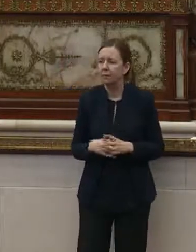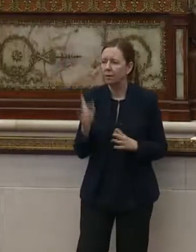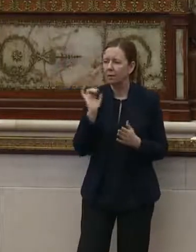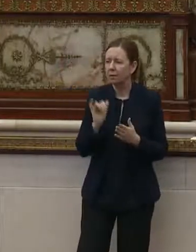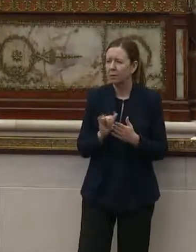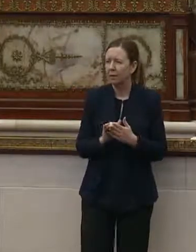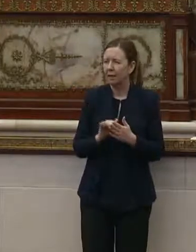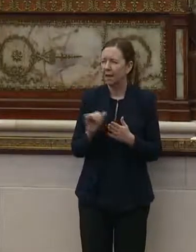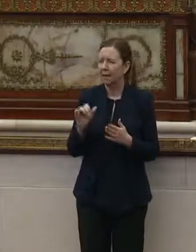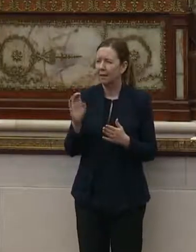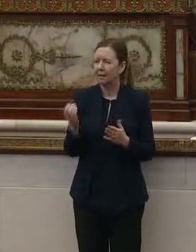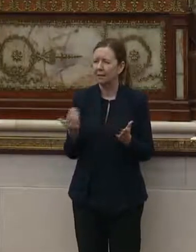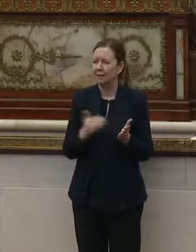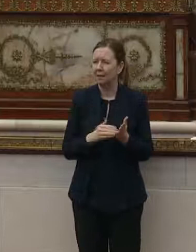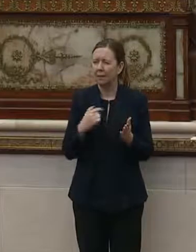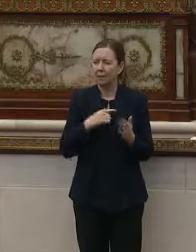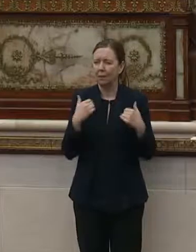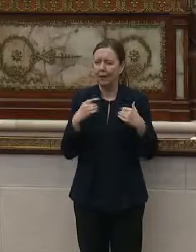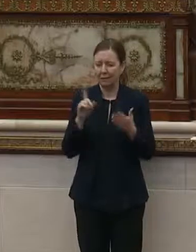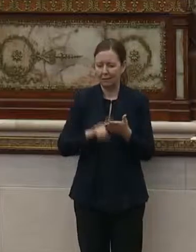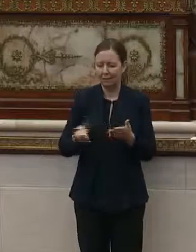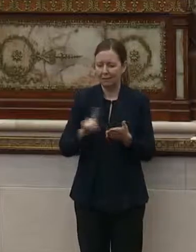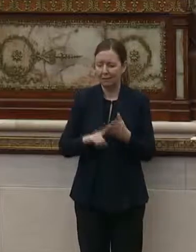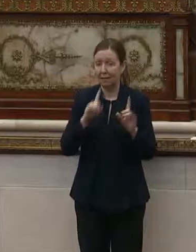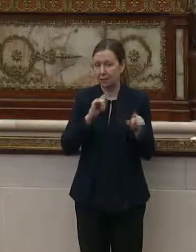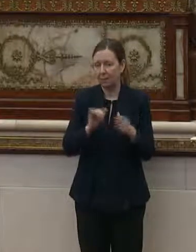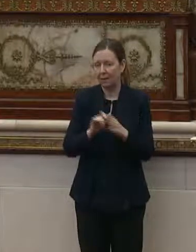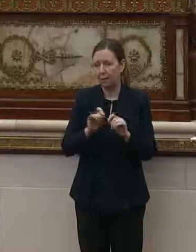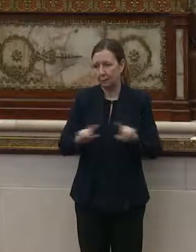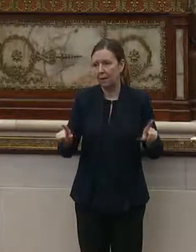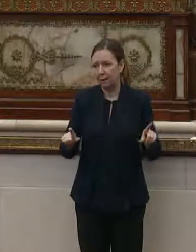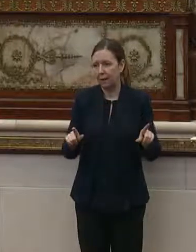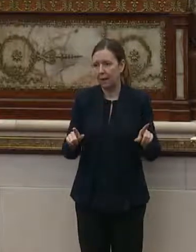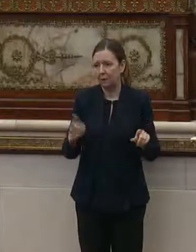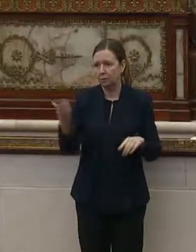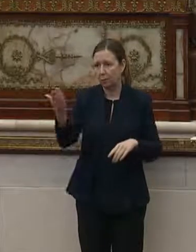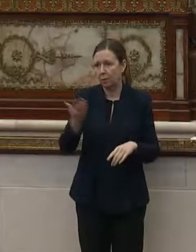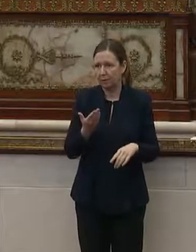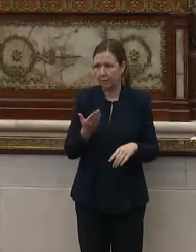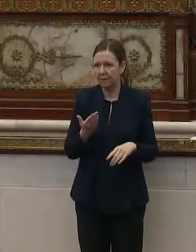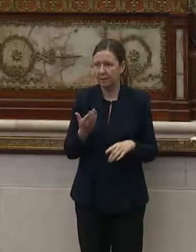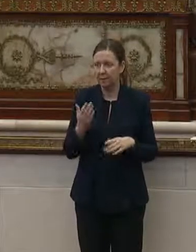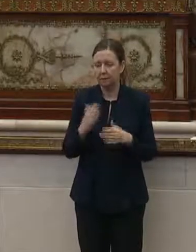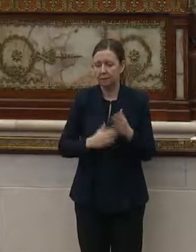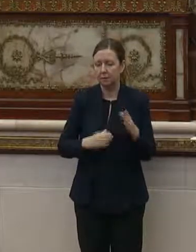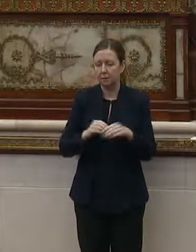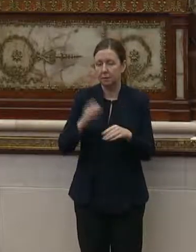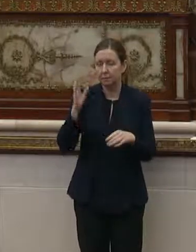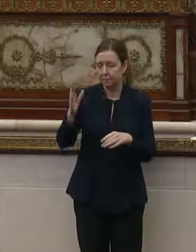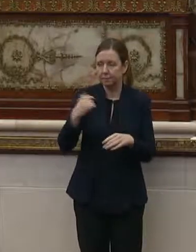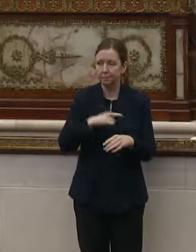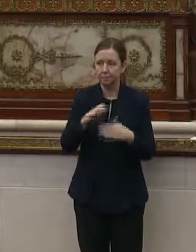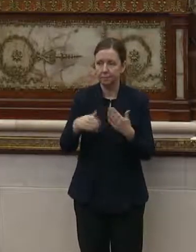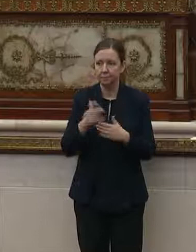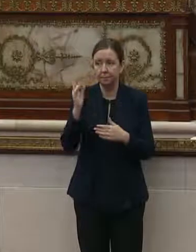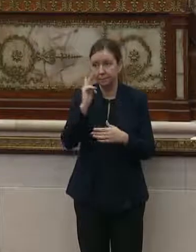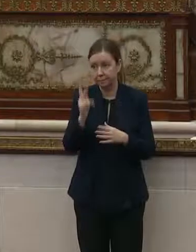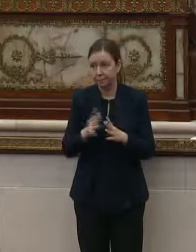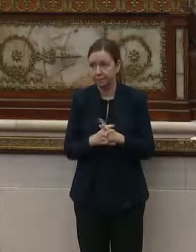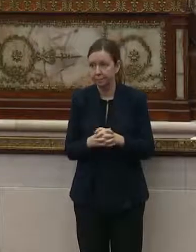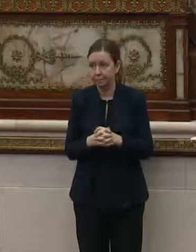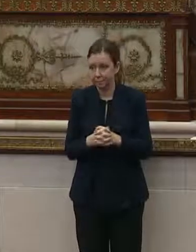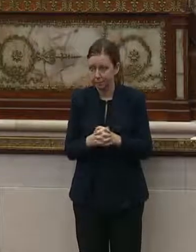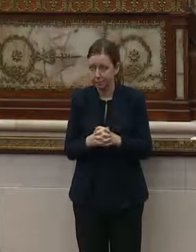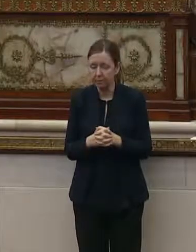case, again, I know that we have an investigative report that will be coming forward sometime in the future, and I guess we'll all see, how